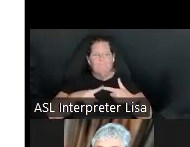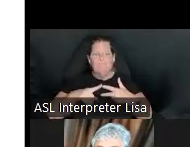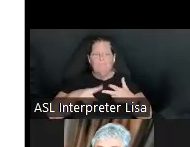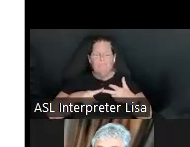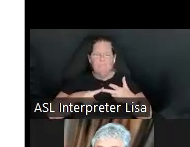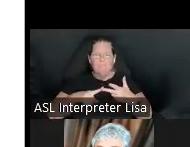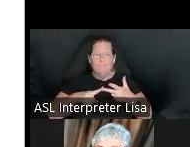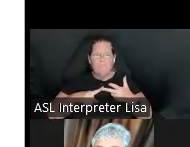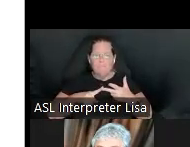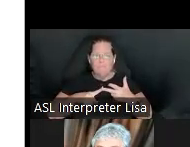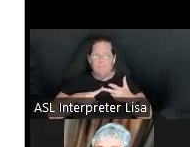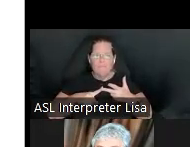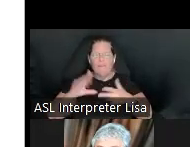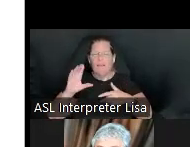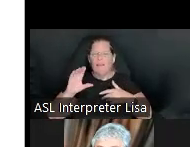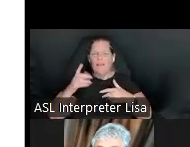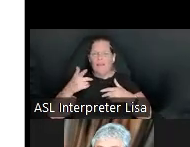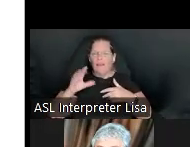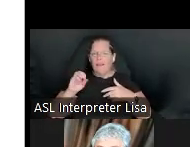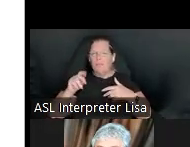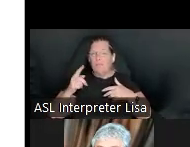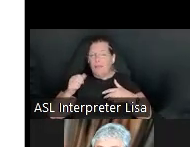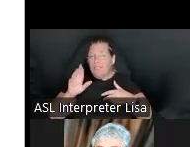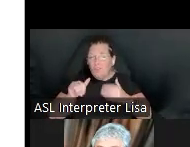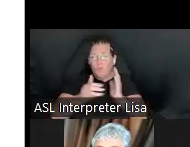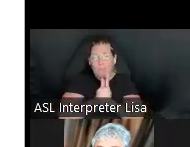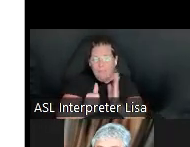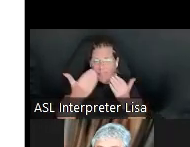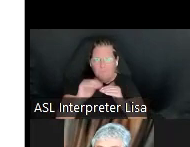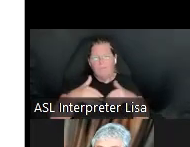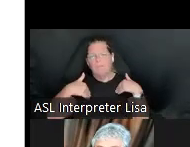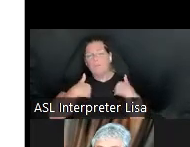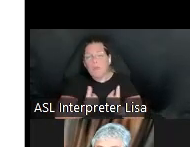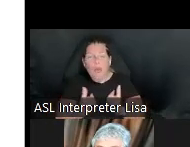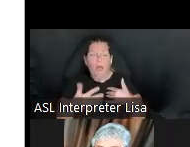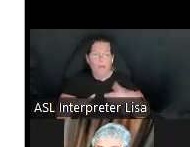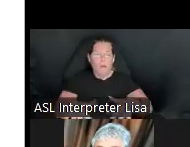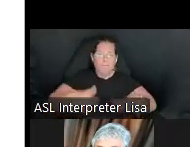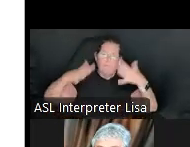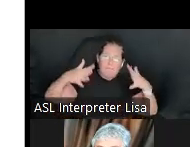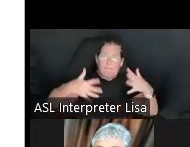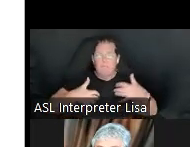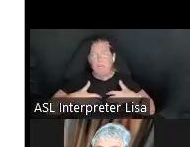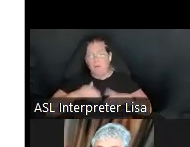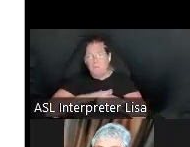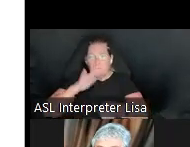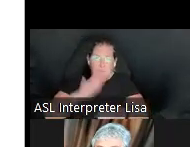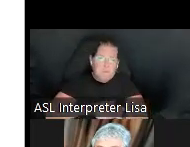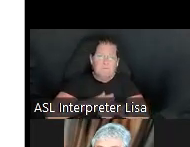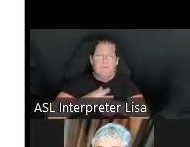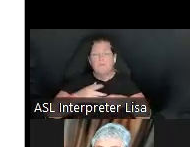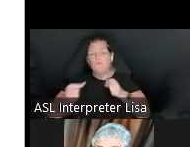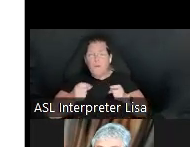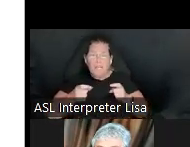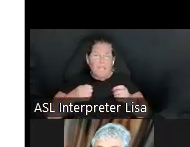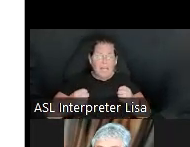of compensatory skills, fatigue, possibility of depression, anxiety, and mood dysregulation, vision